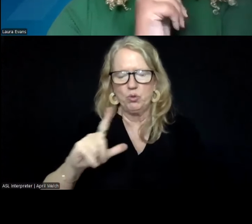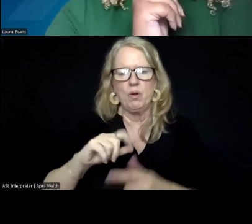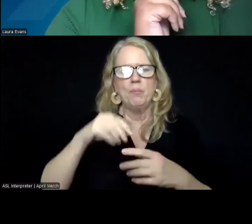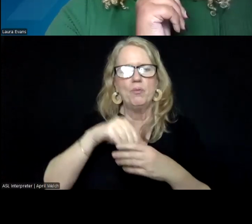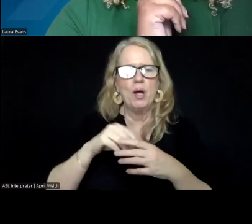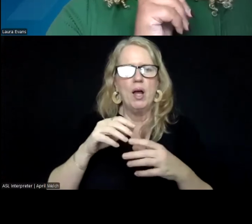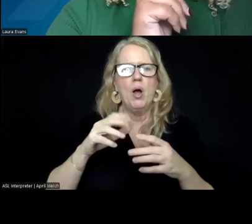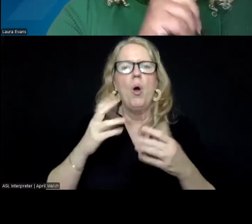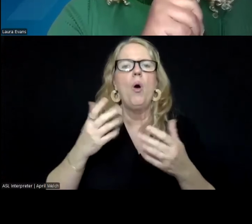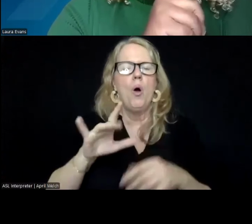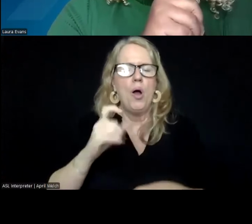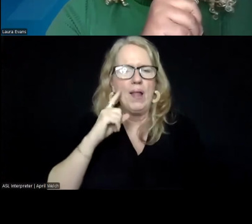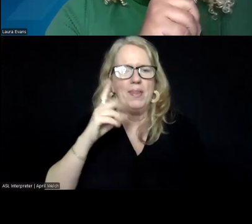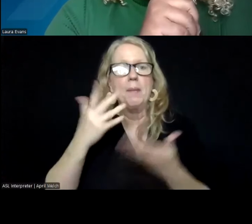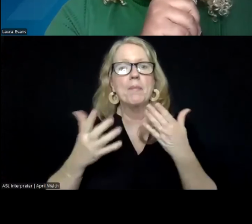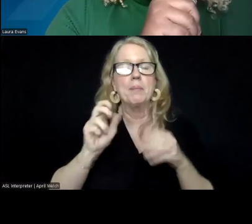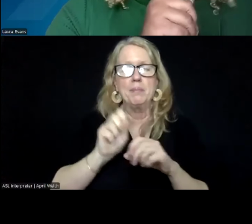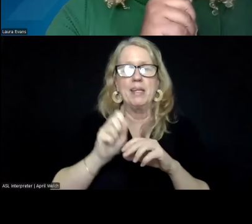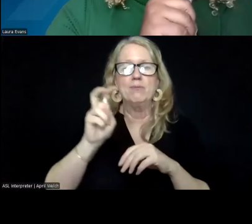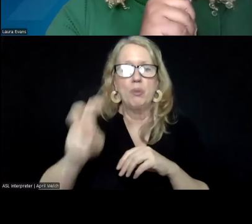I'm sorry, I think we might have skipped ahead.